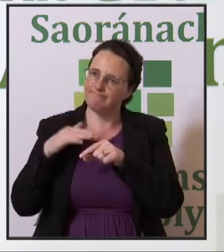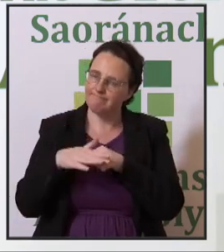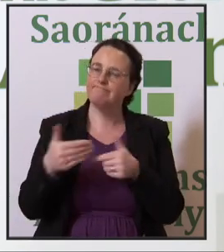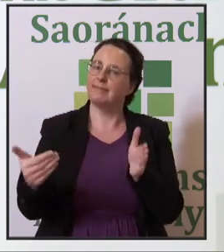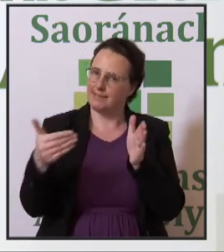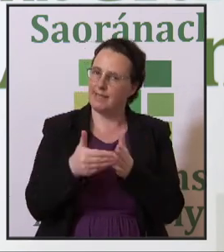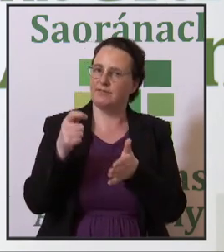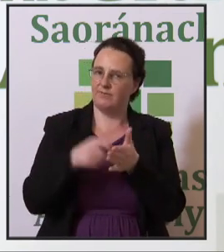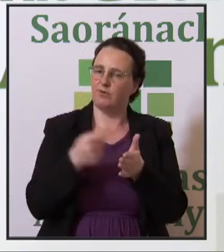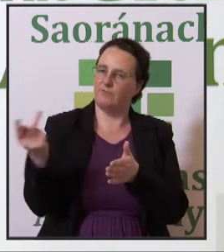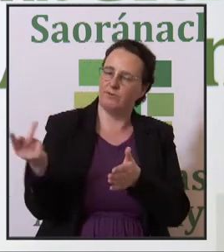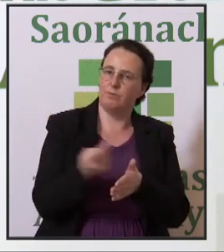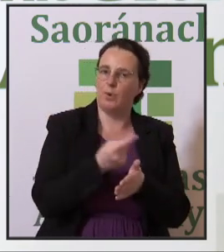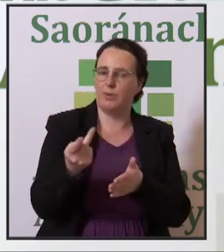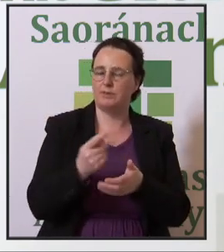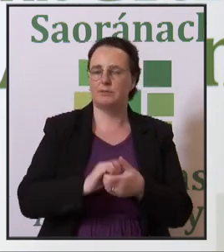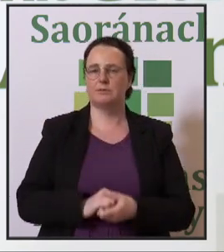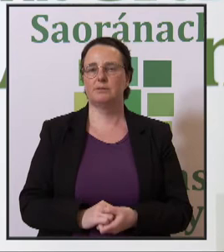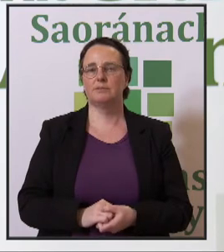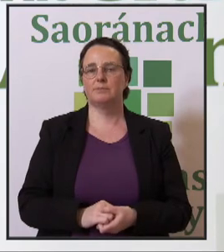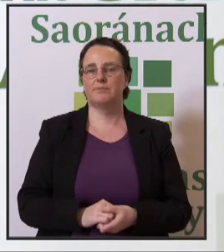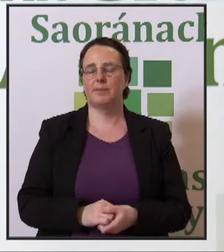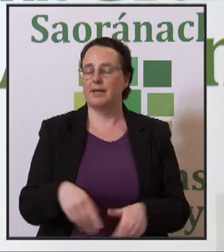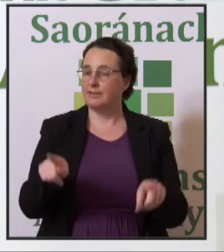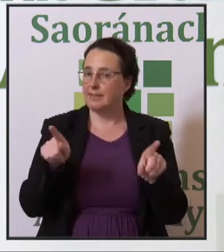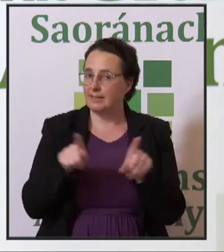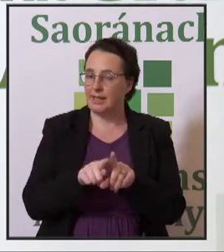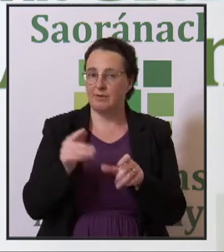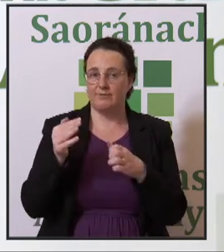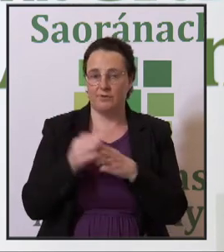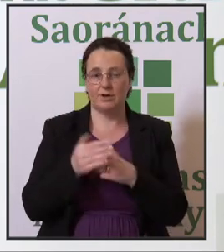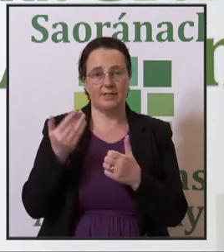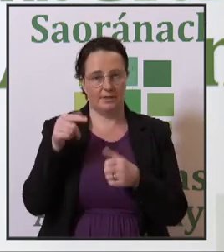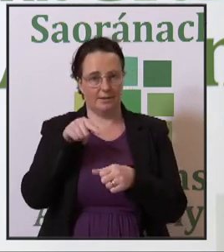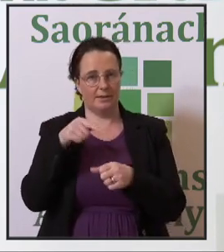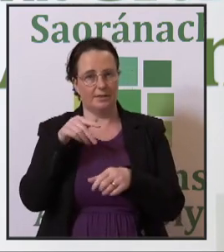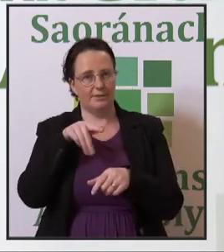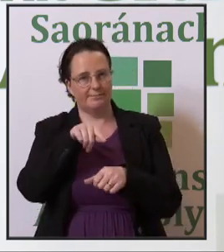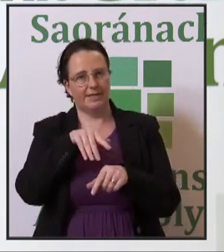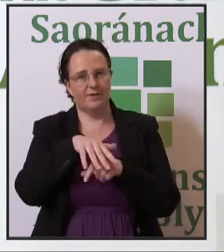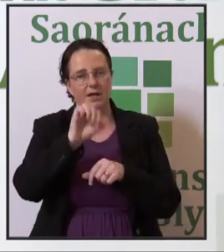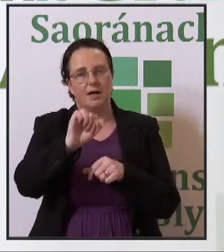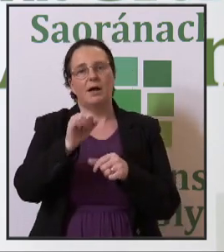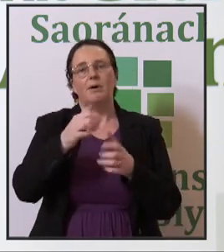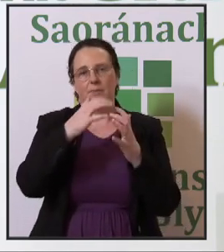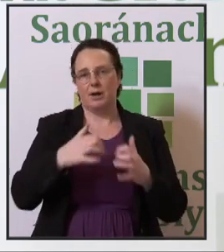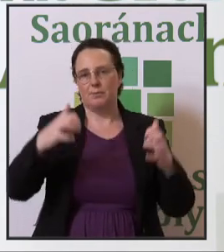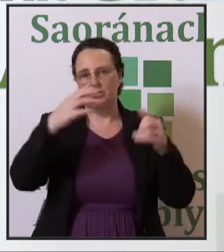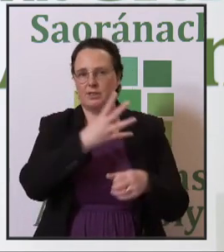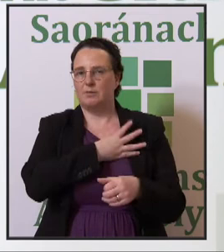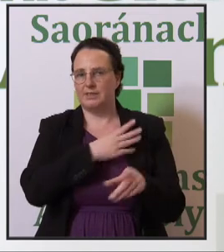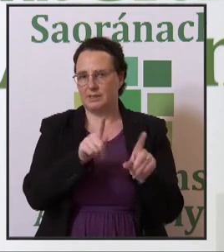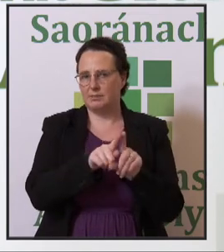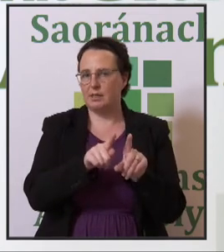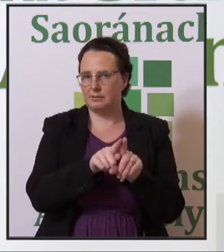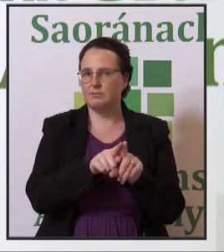yes vote in each case. The same is true for the bearing they've had on deliberation in Parliament and parliamentary committees,